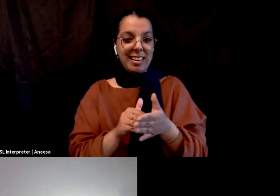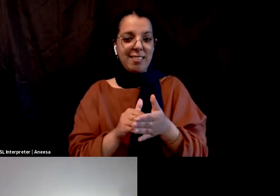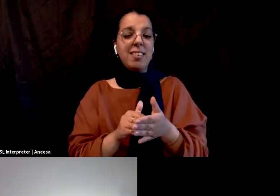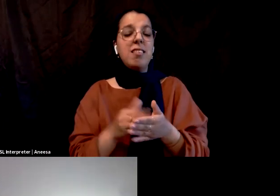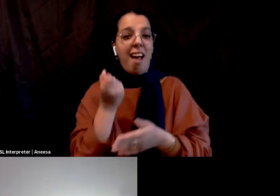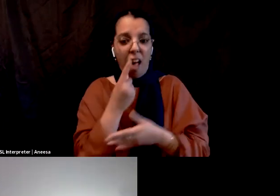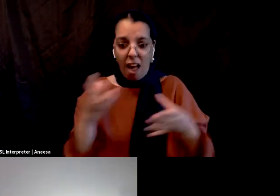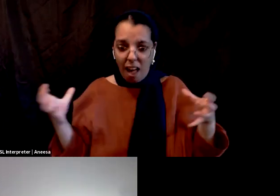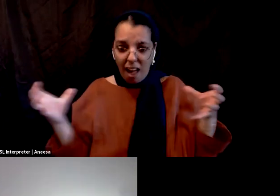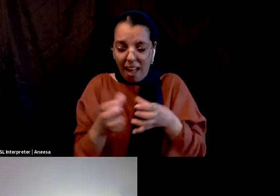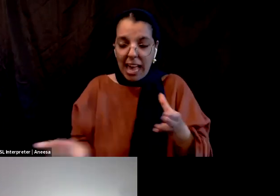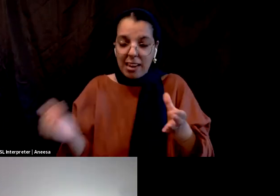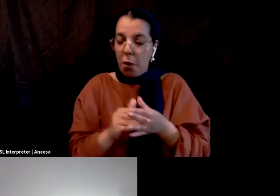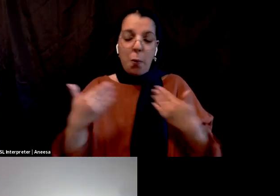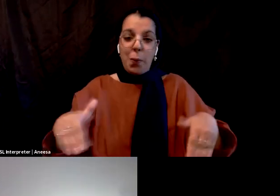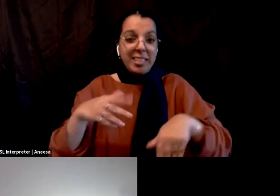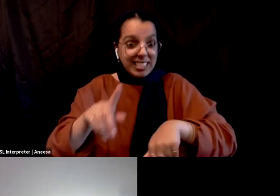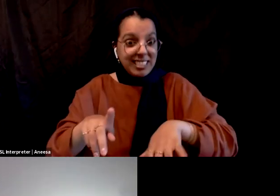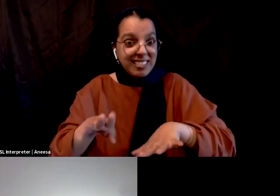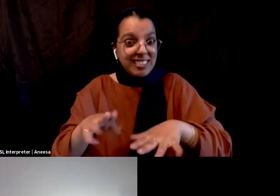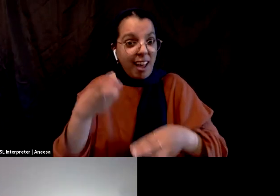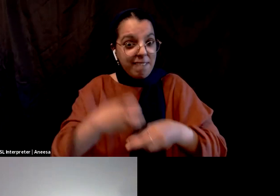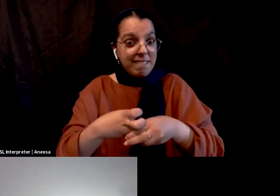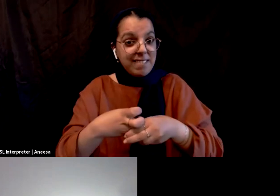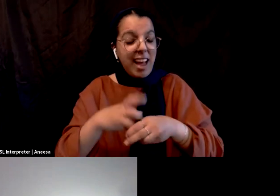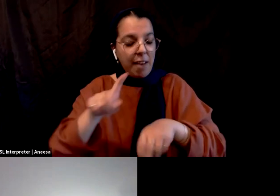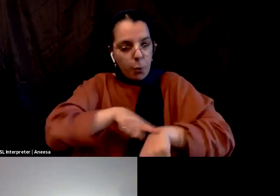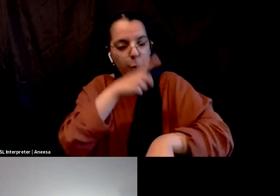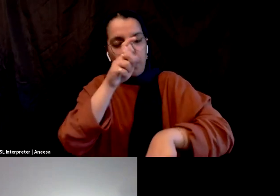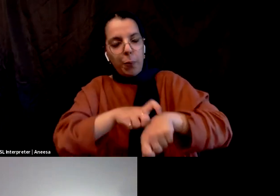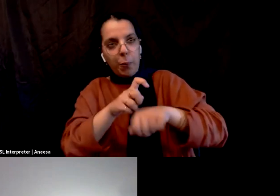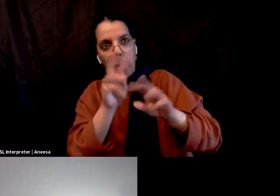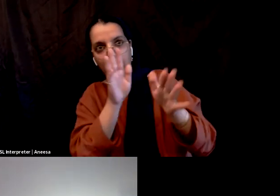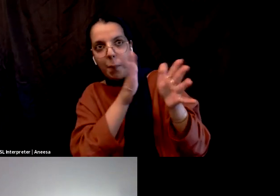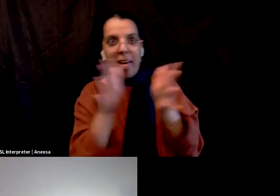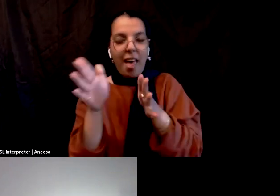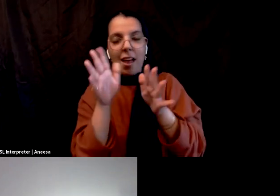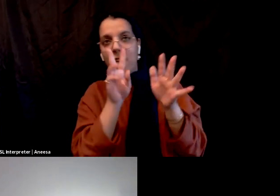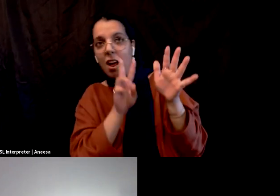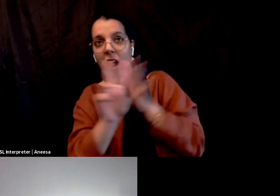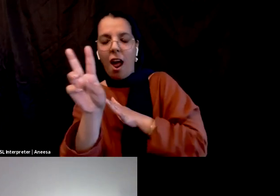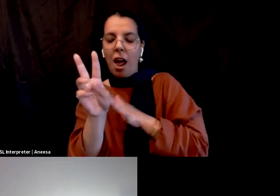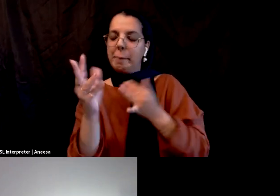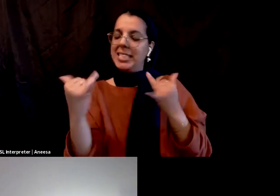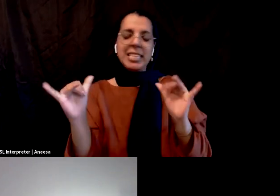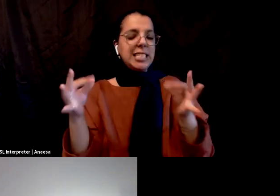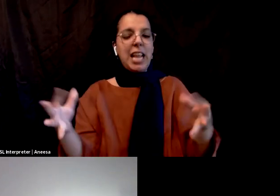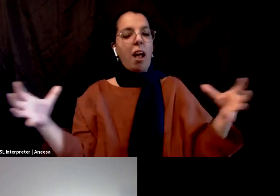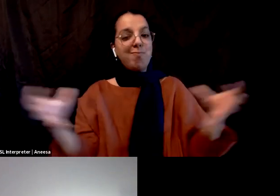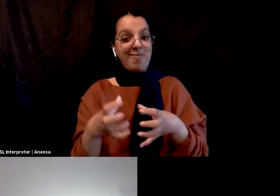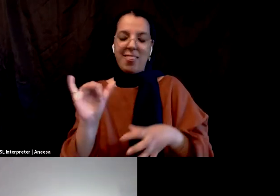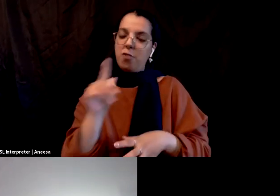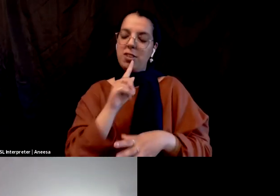try and nation build in the way we're seeking, but I think it's the greatest example of resilience of our people, who have